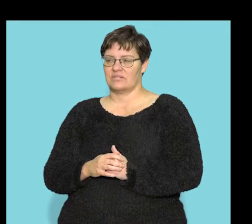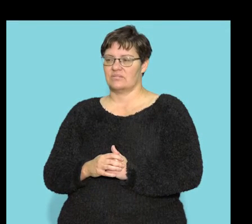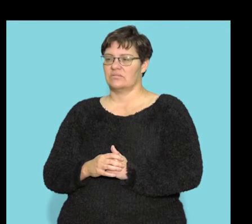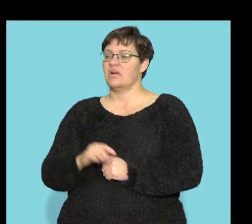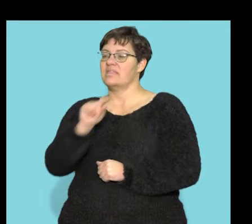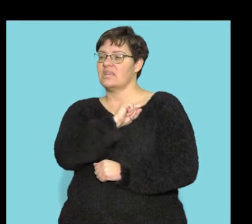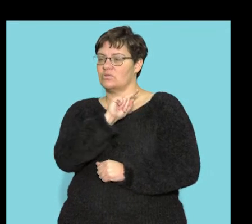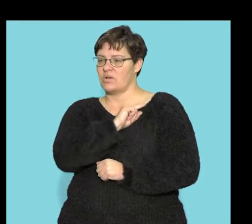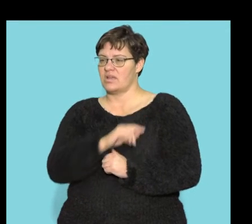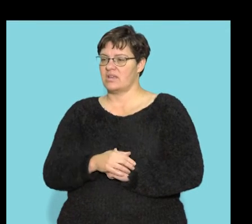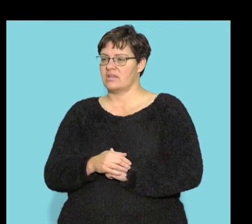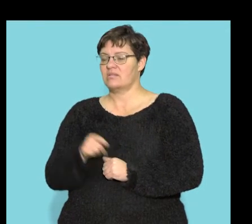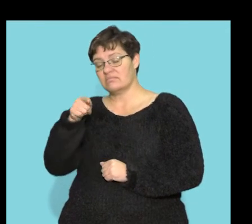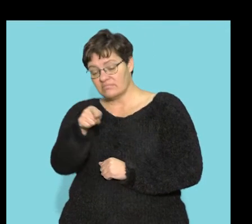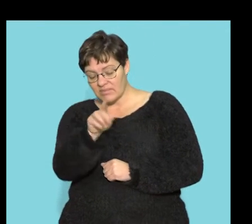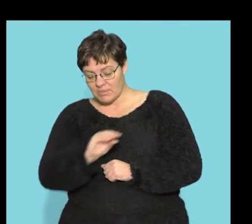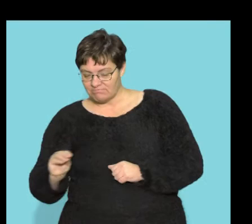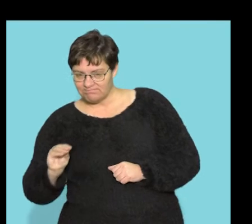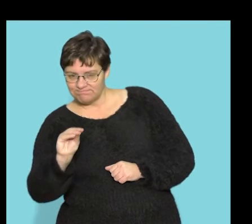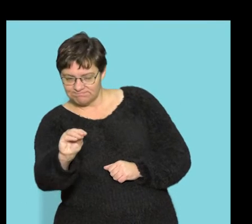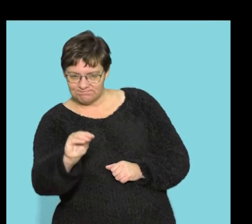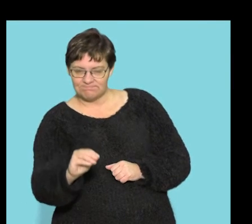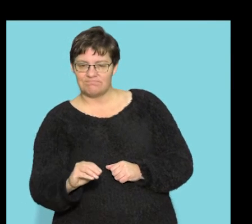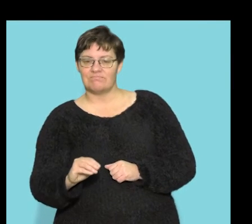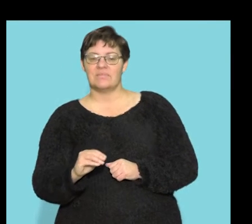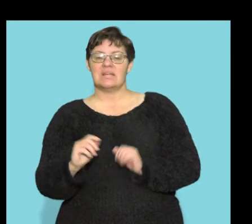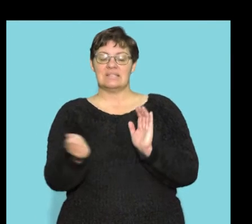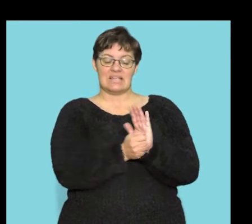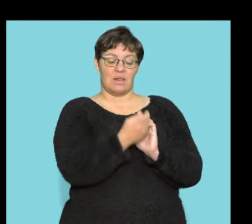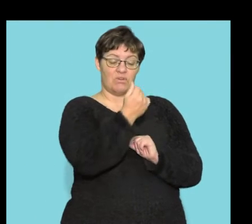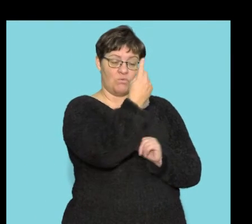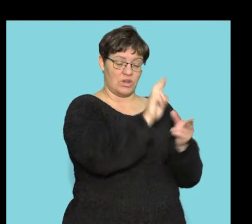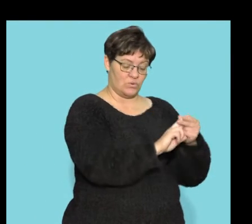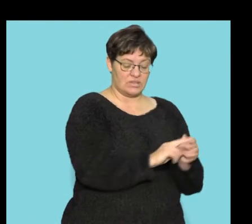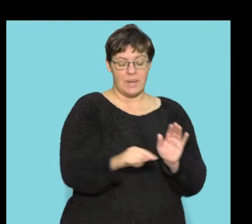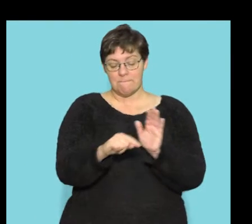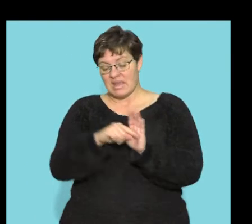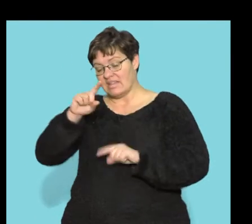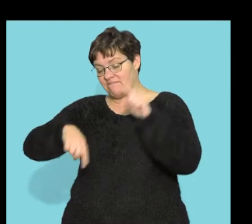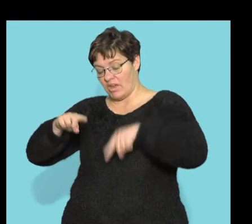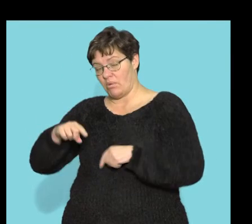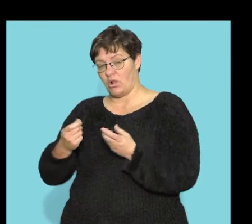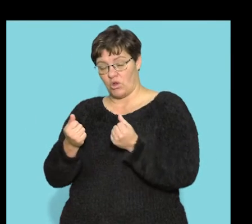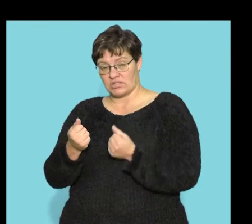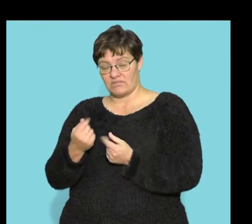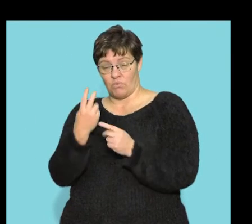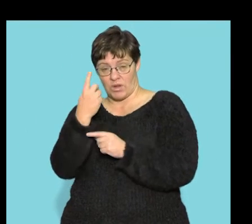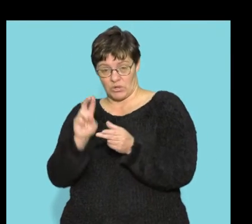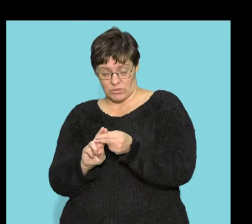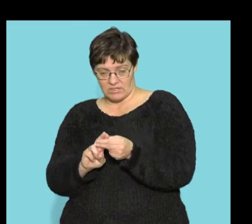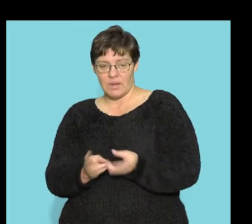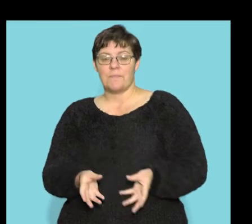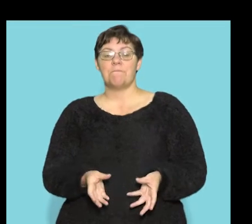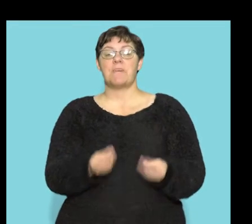Therefore, in my calculation, it's my selling price per unit minus my variable cost per unit to give me a total